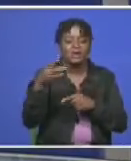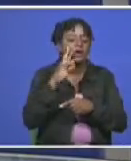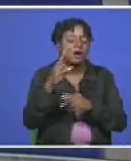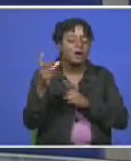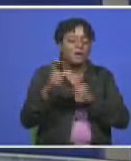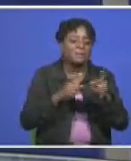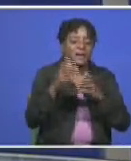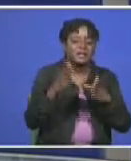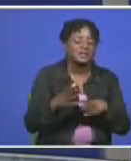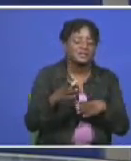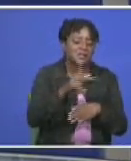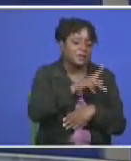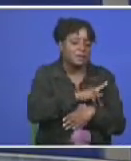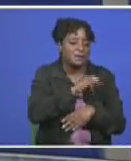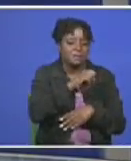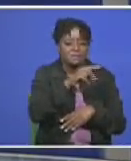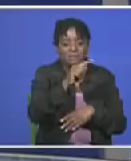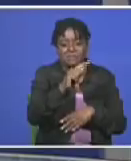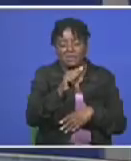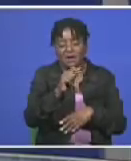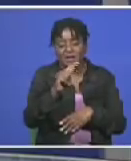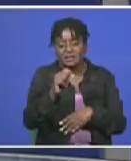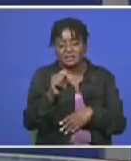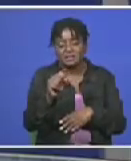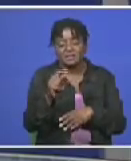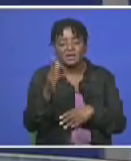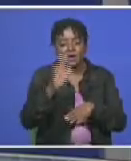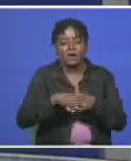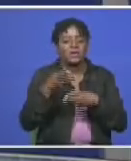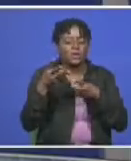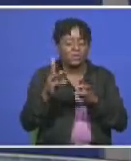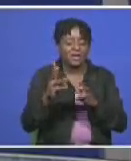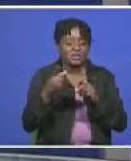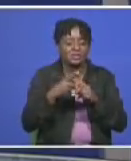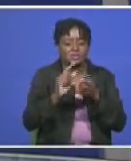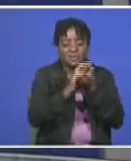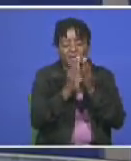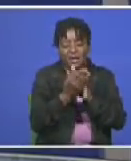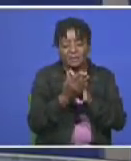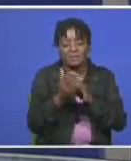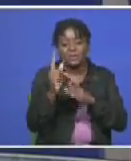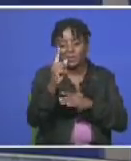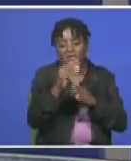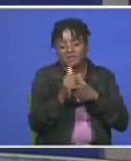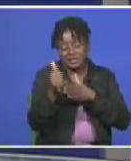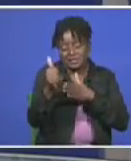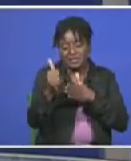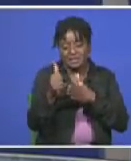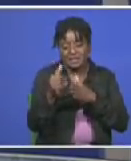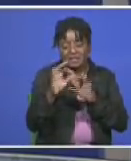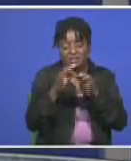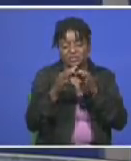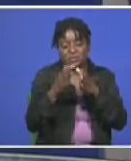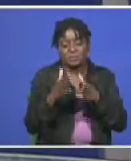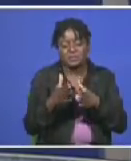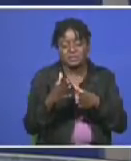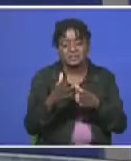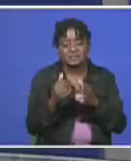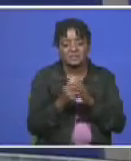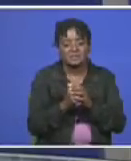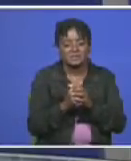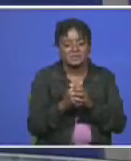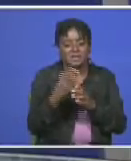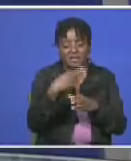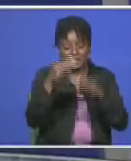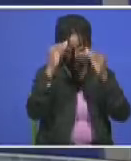way to becoming one of the country's leading foreign language interpreters and educators. And for her stellar performance in foreign language,